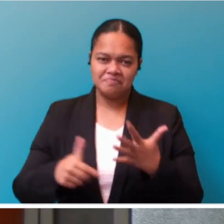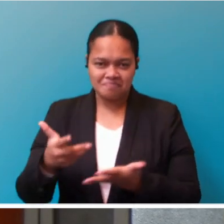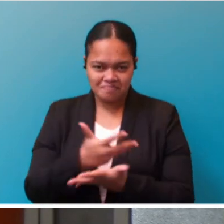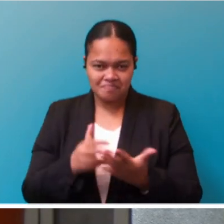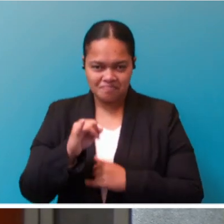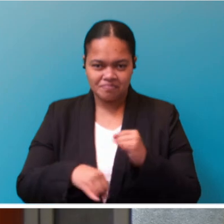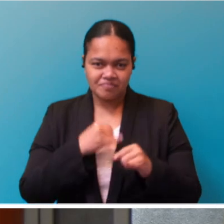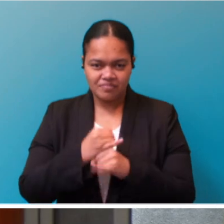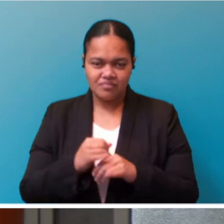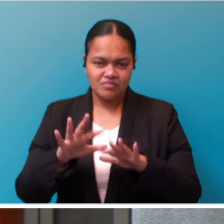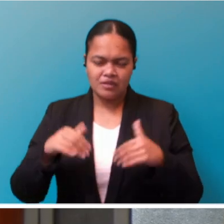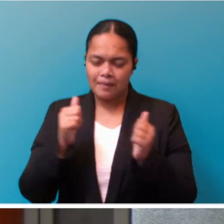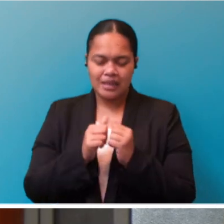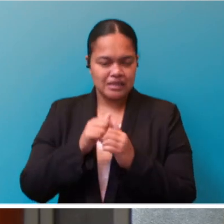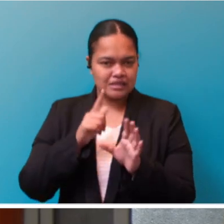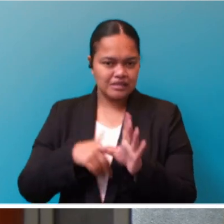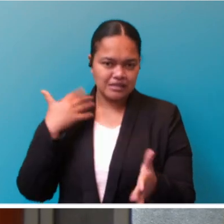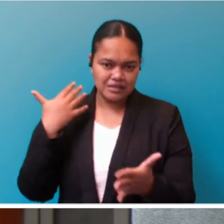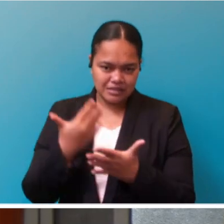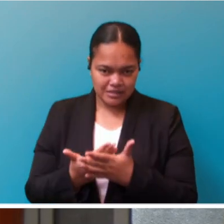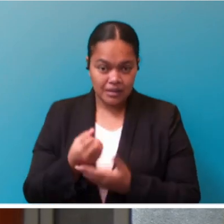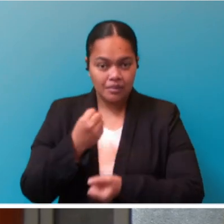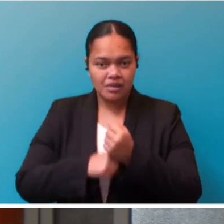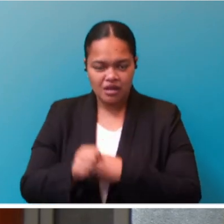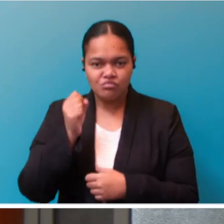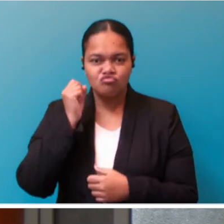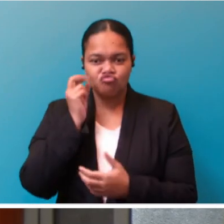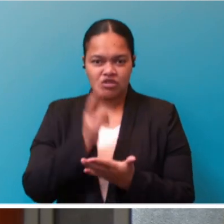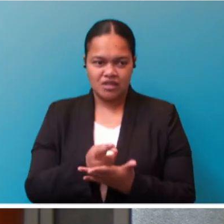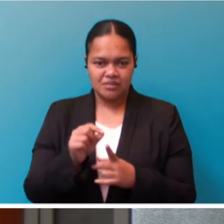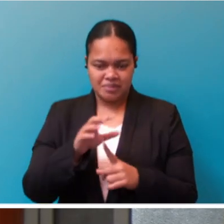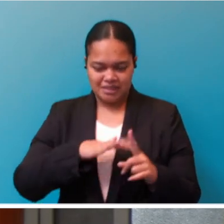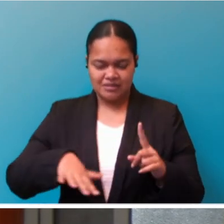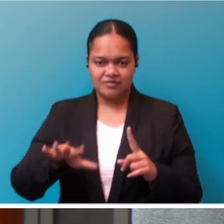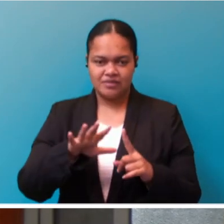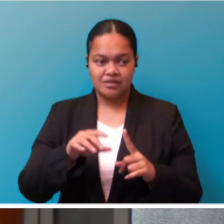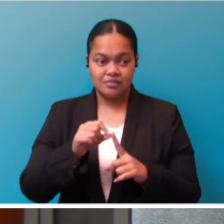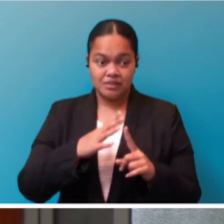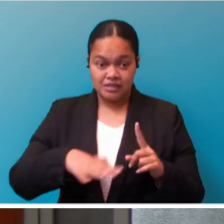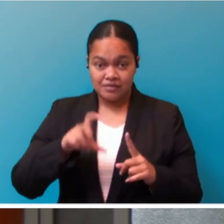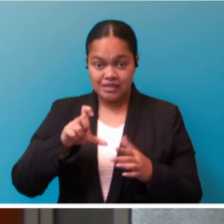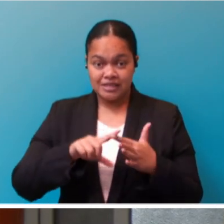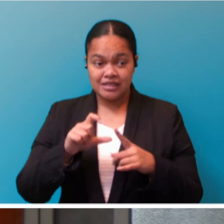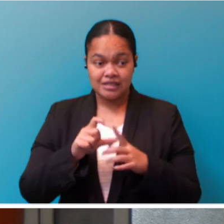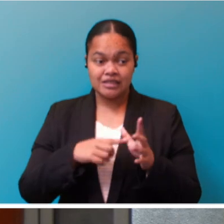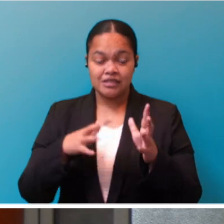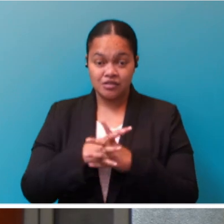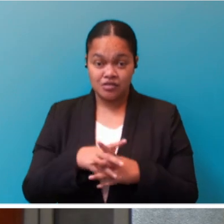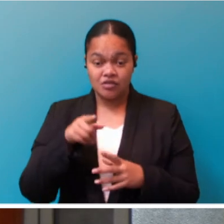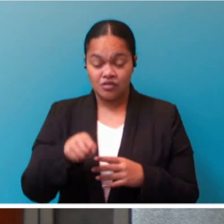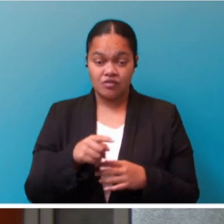international fora for many years and only became a reality in the Pacific region. The Pacific CEDAW Technical Cooperation